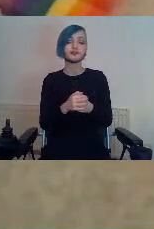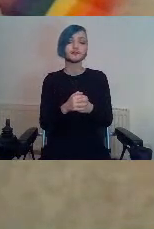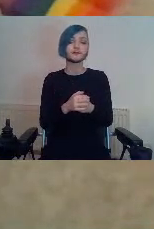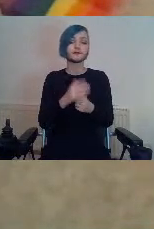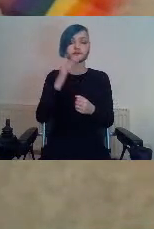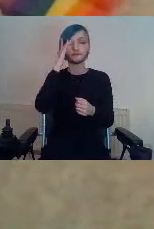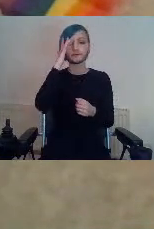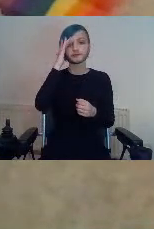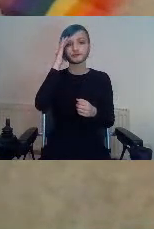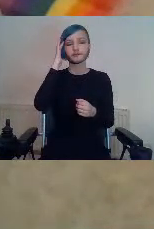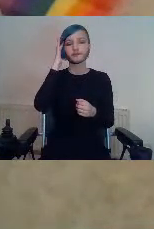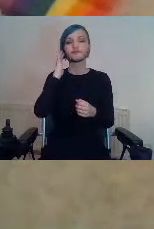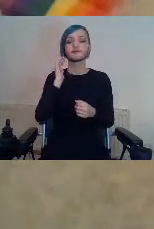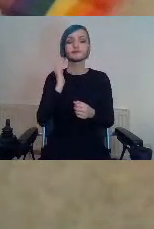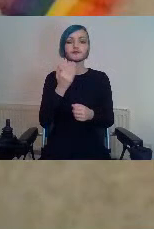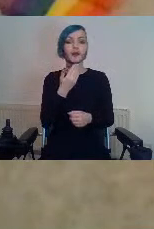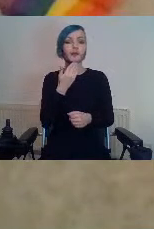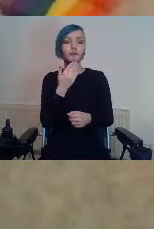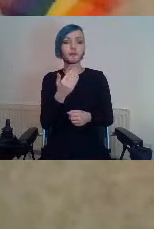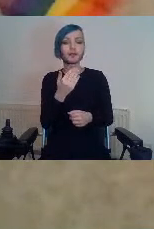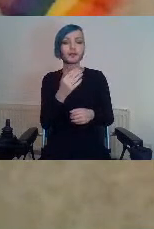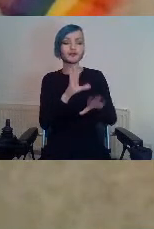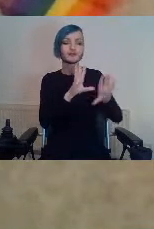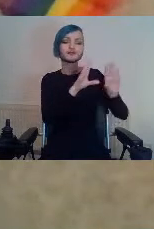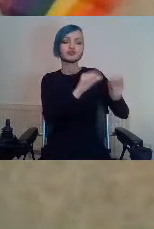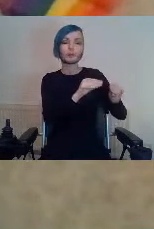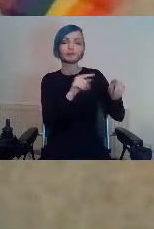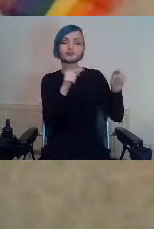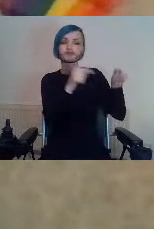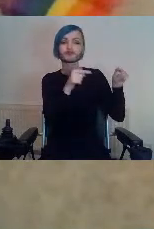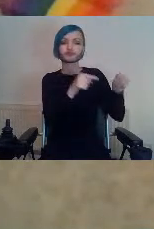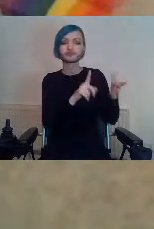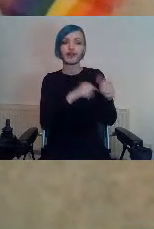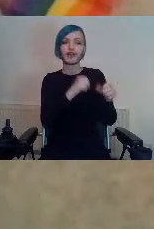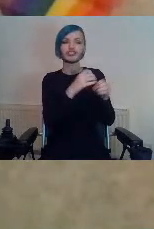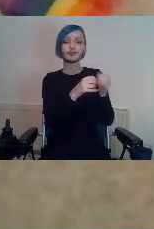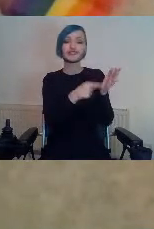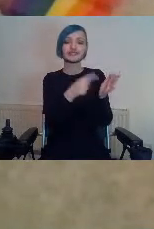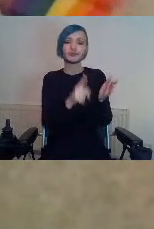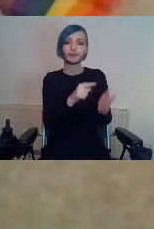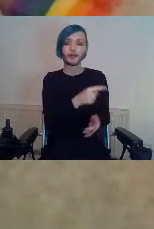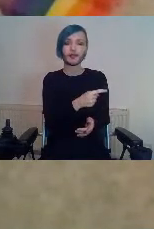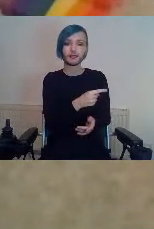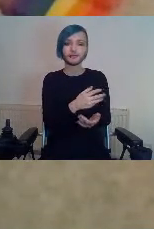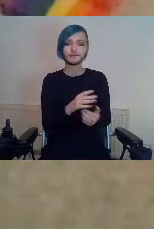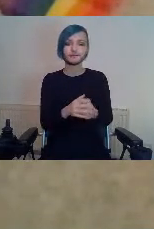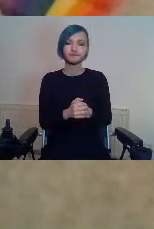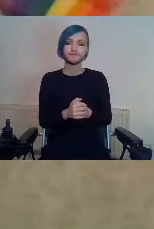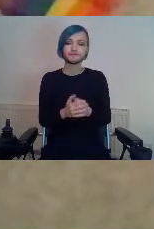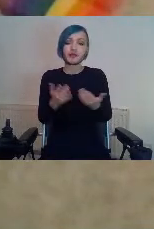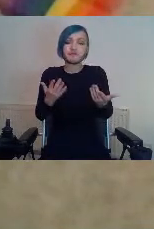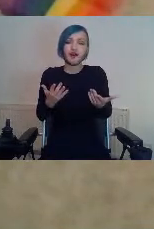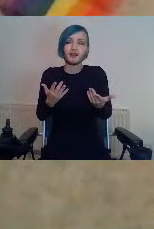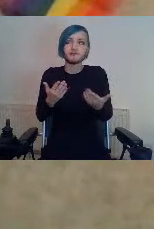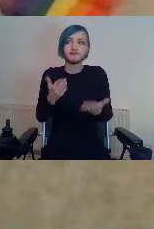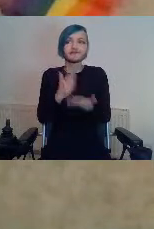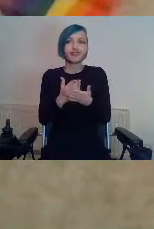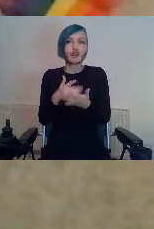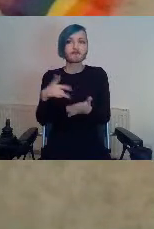off LGBTQI plus people. But let's say how it will affect in practice.